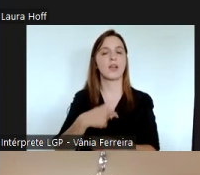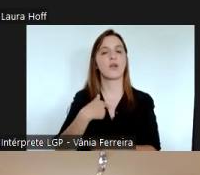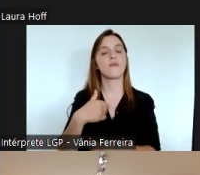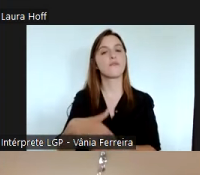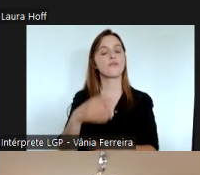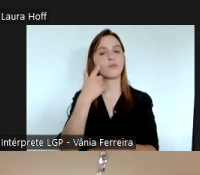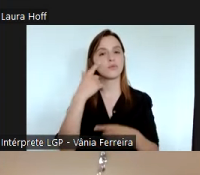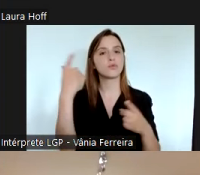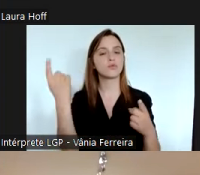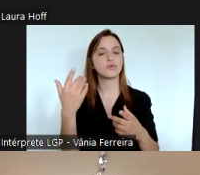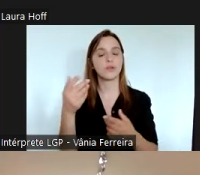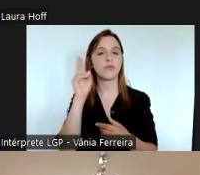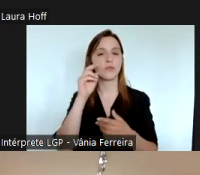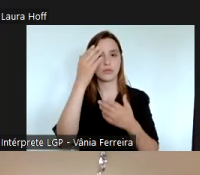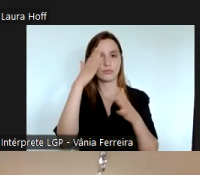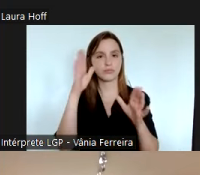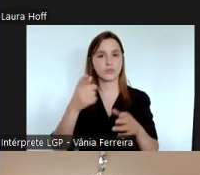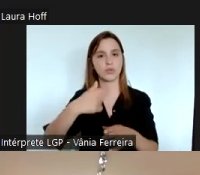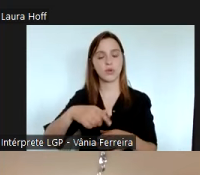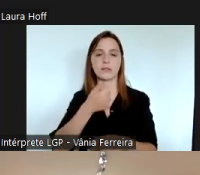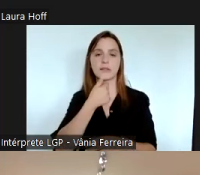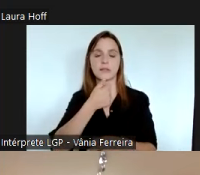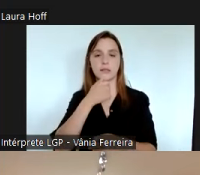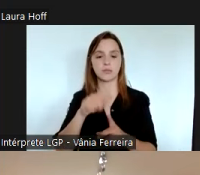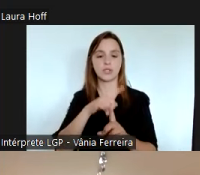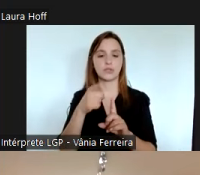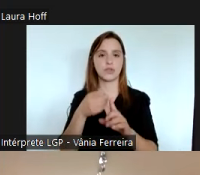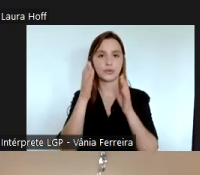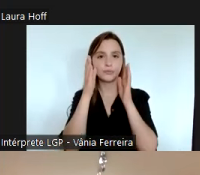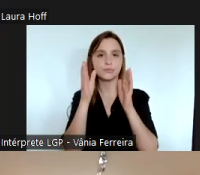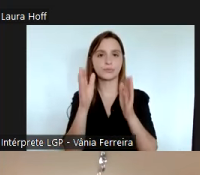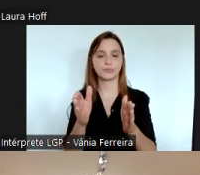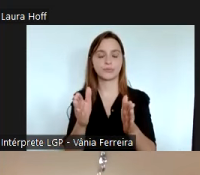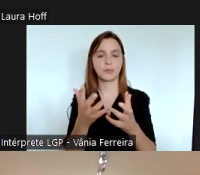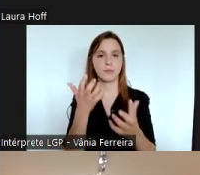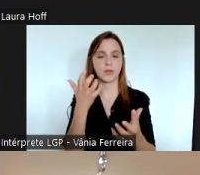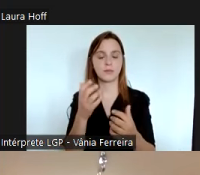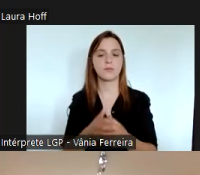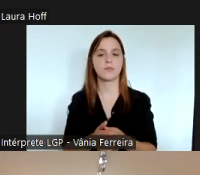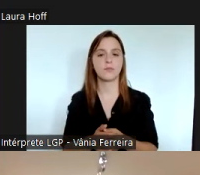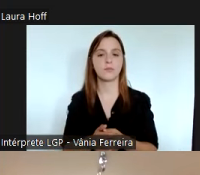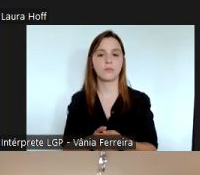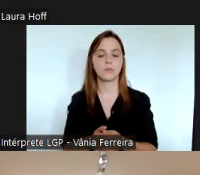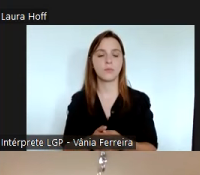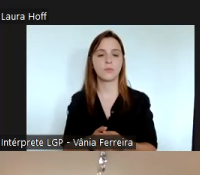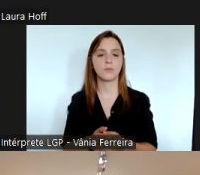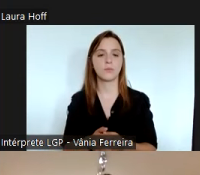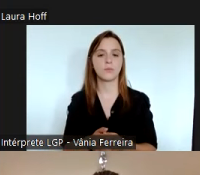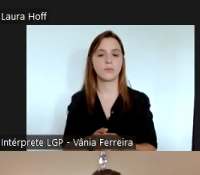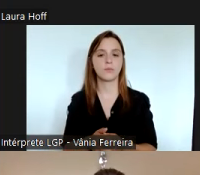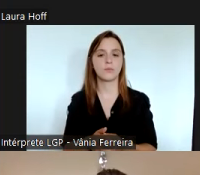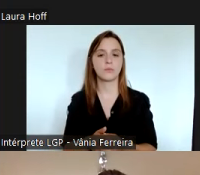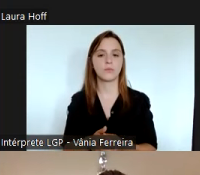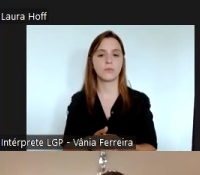that we decided to focus on this year, as well as the intentions behind them. I hope that you can all relate to our list of